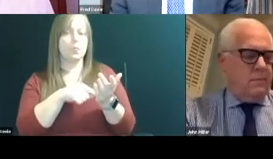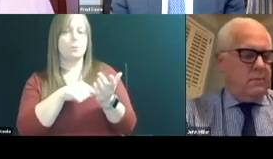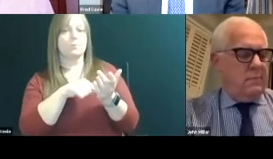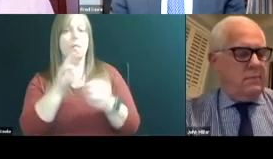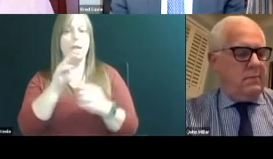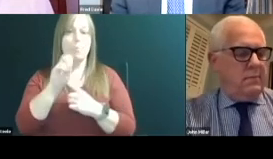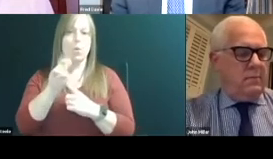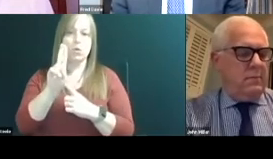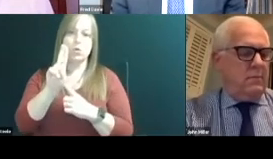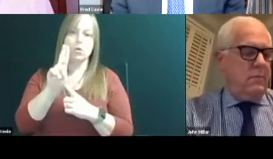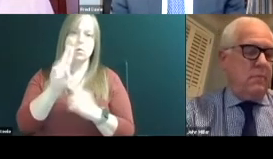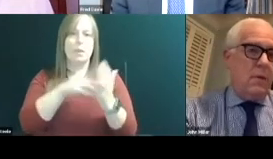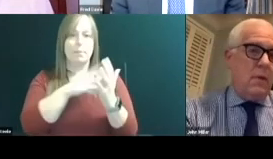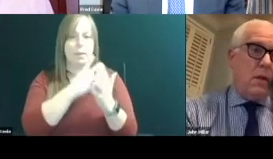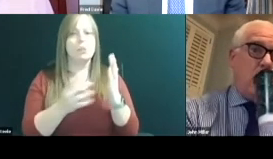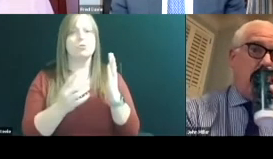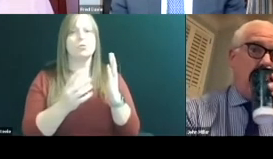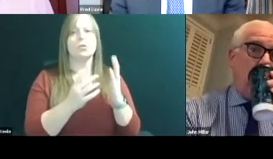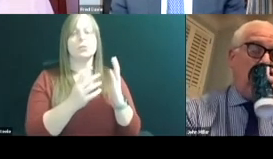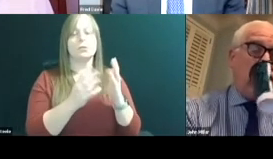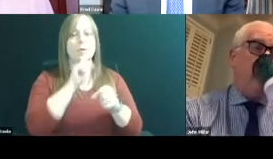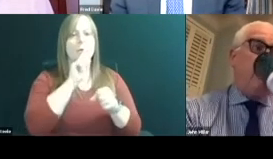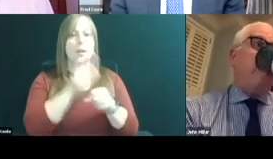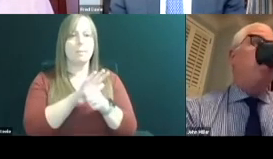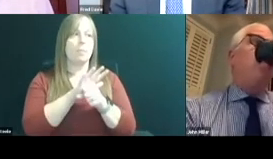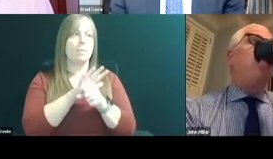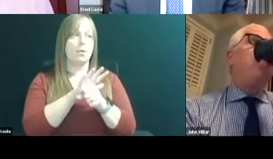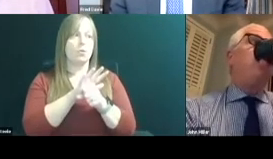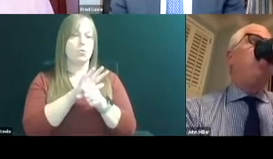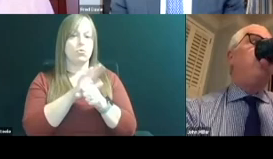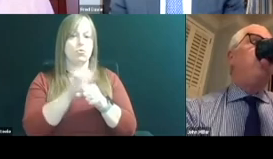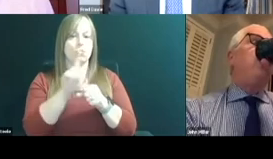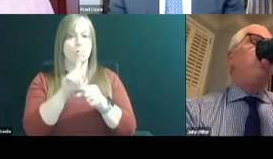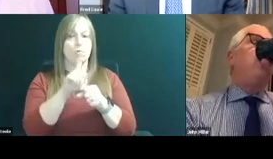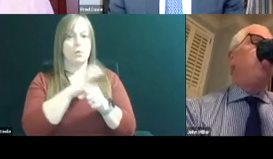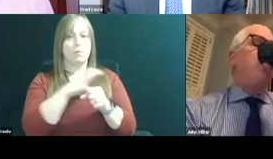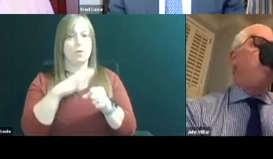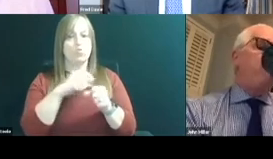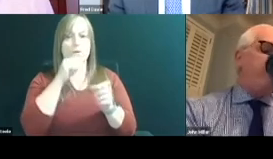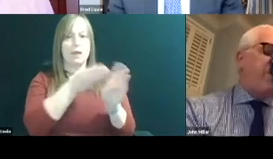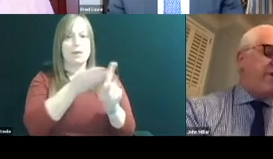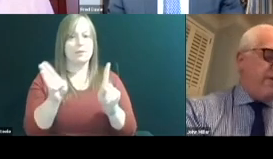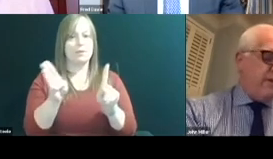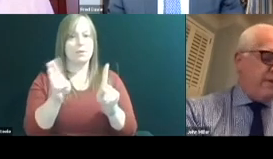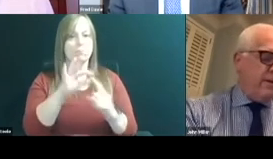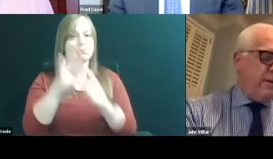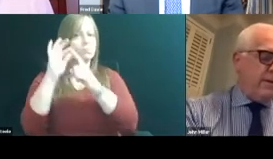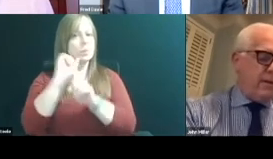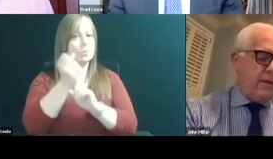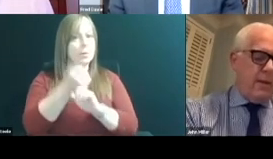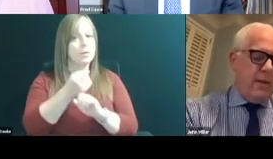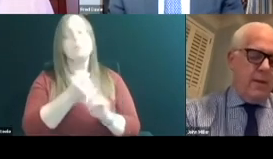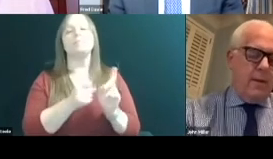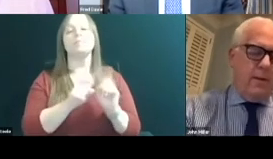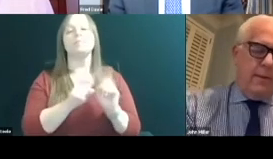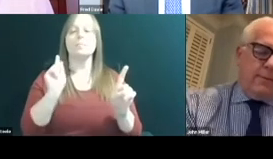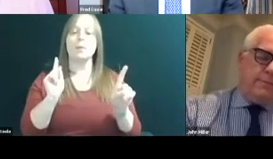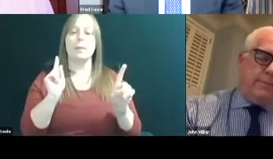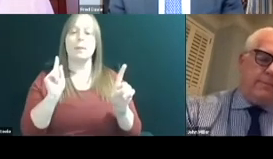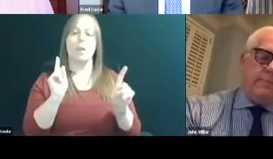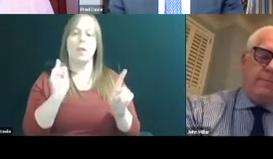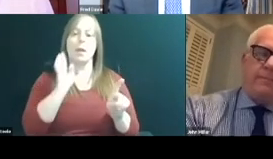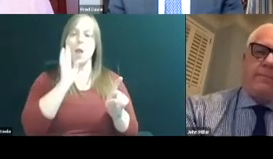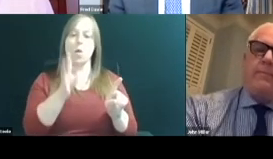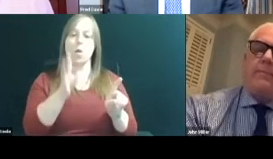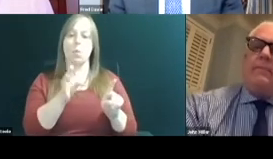MOU and the matrix and a commitment from the commissioner not to deviate unless in extraordinary circumstances. But I